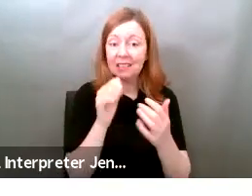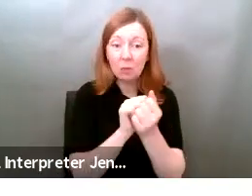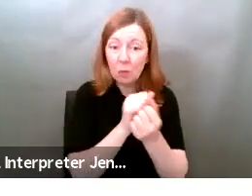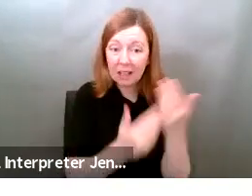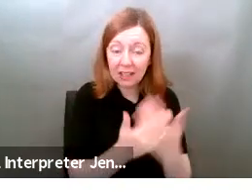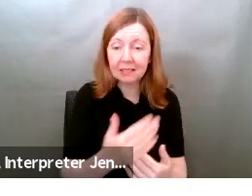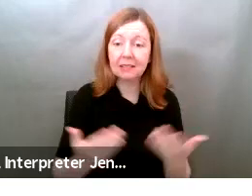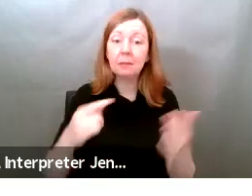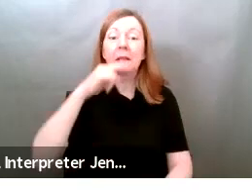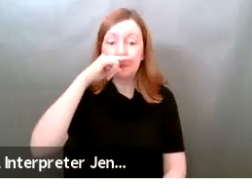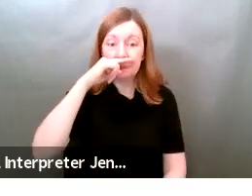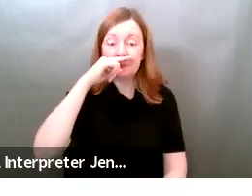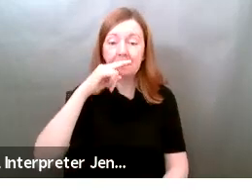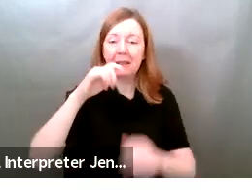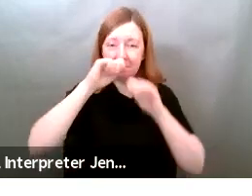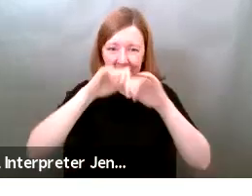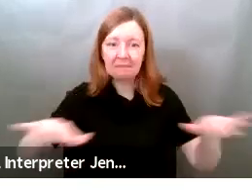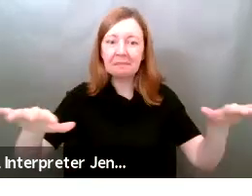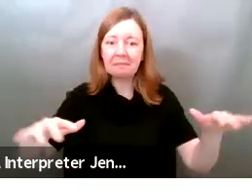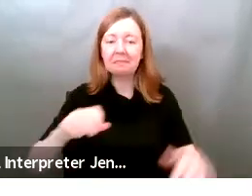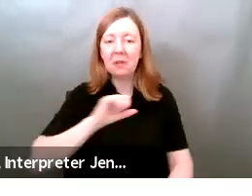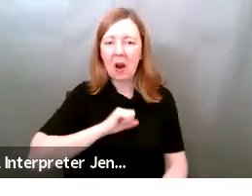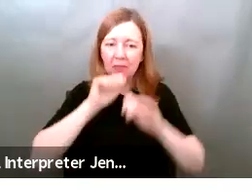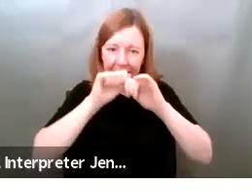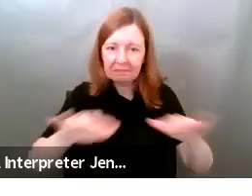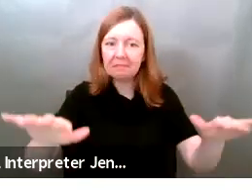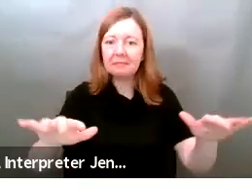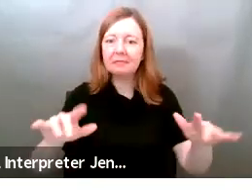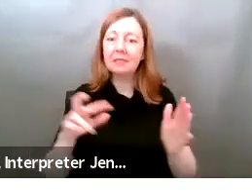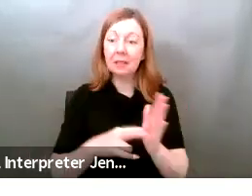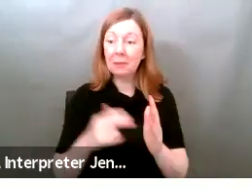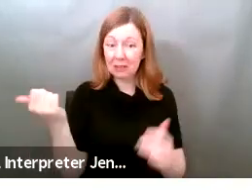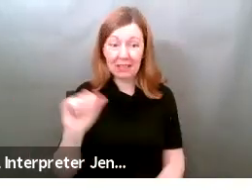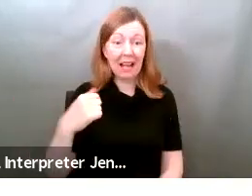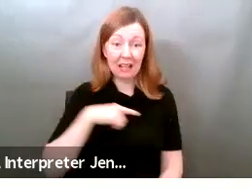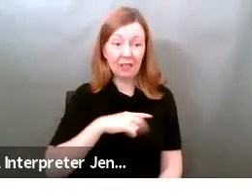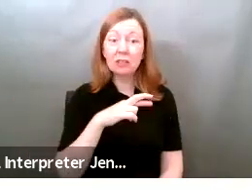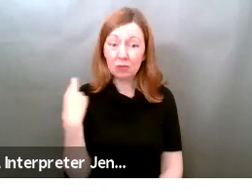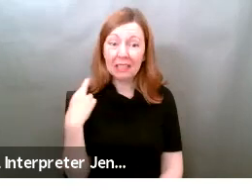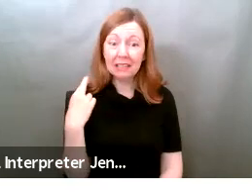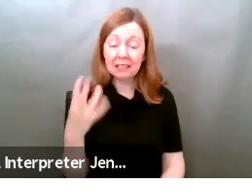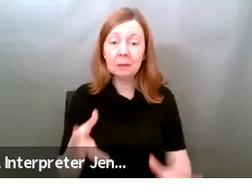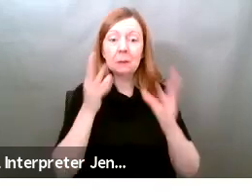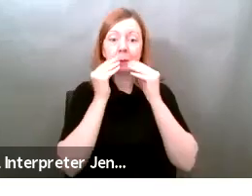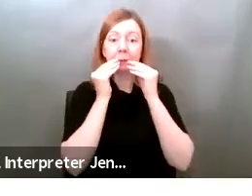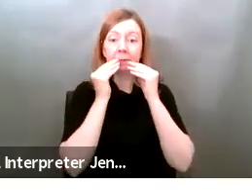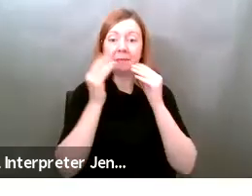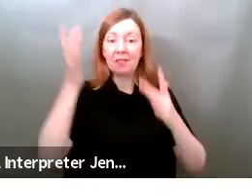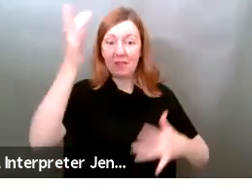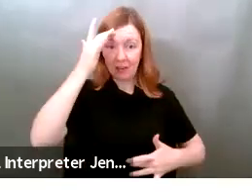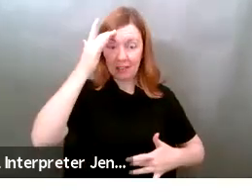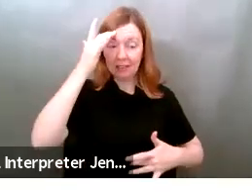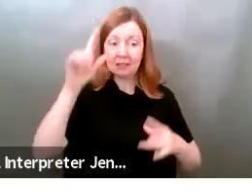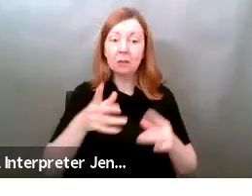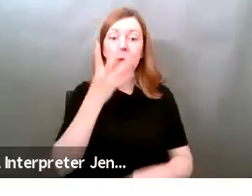they sneezed and didn't cover their cough. But that puts any of us at risk for the virus entering. And once it enters